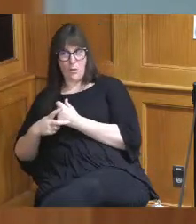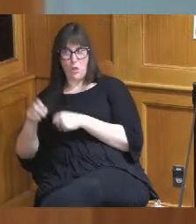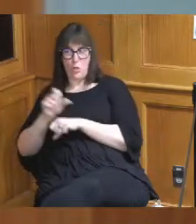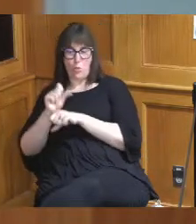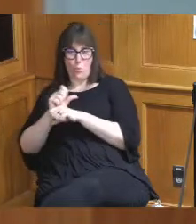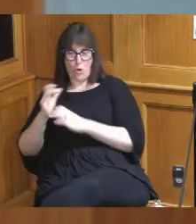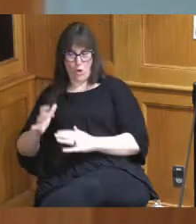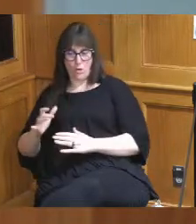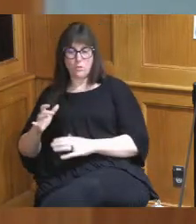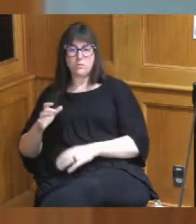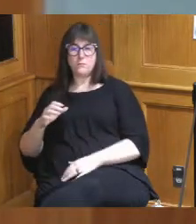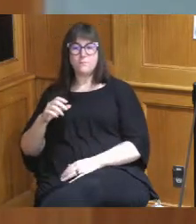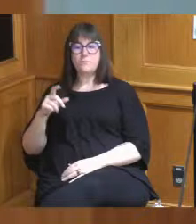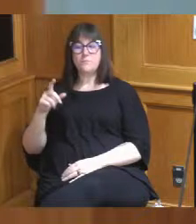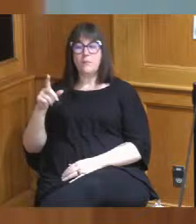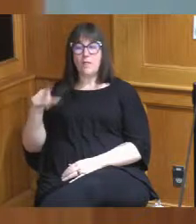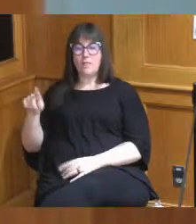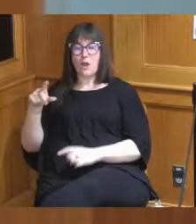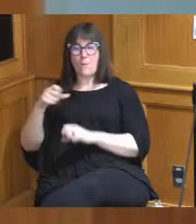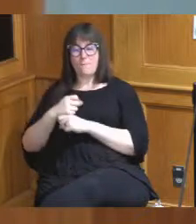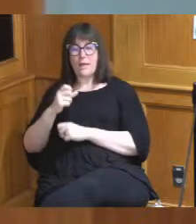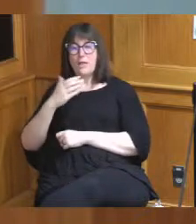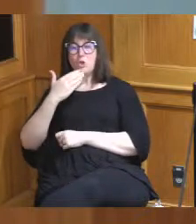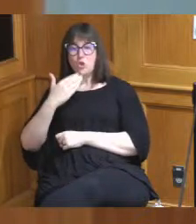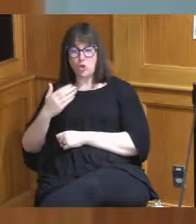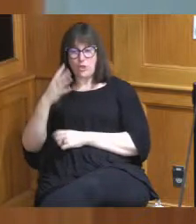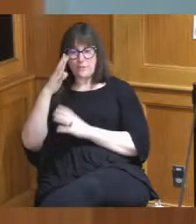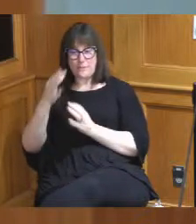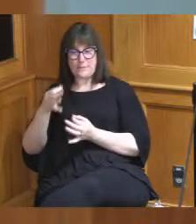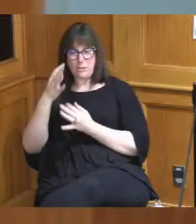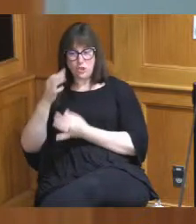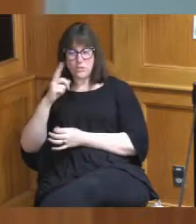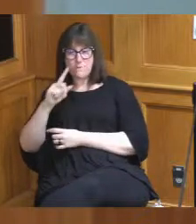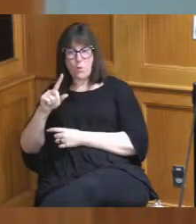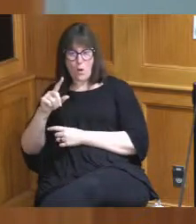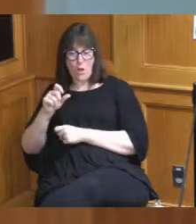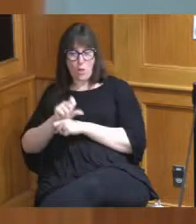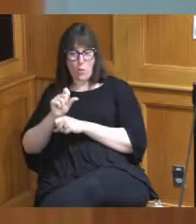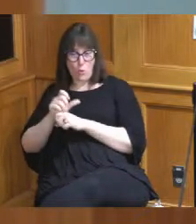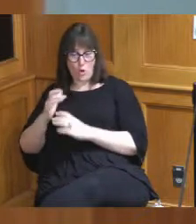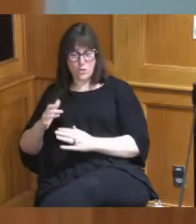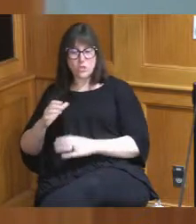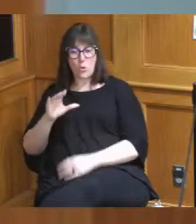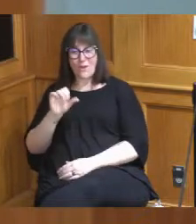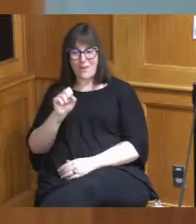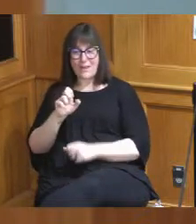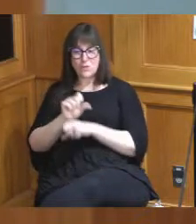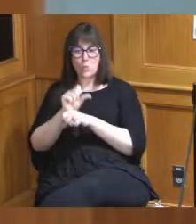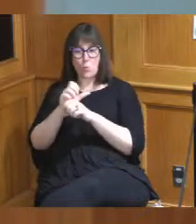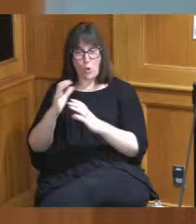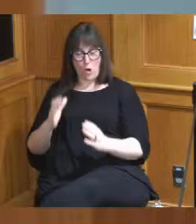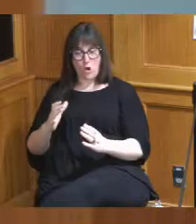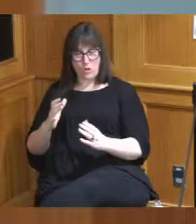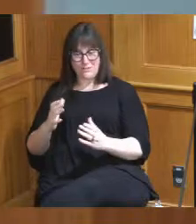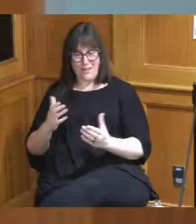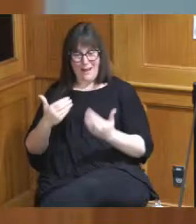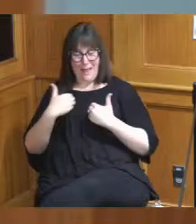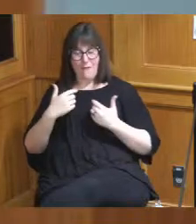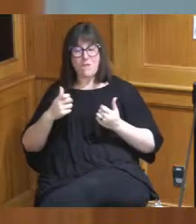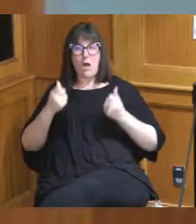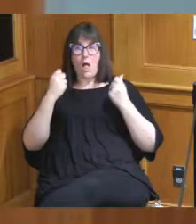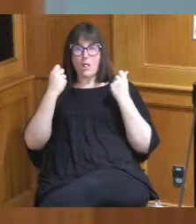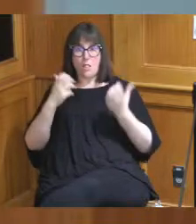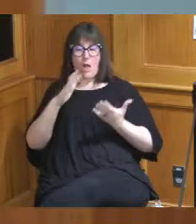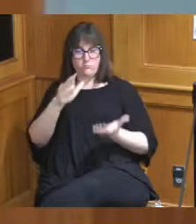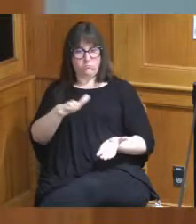decisions for children and family in their care. And so when caseworkers that have a large caseload are